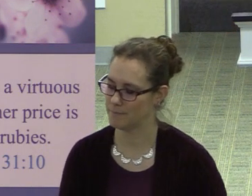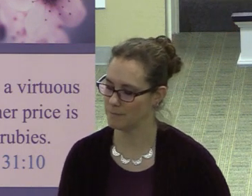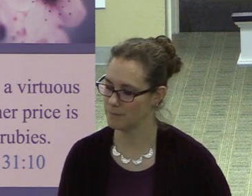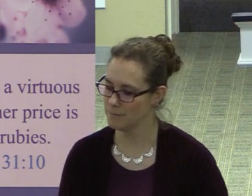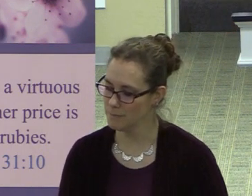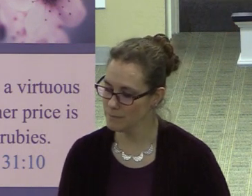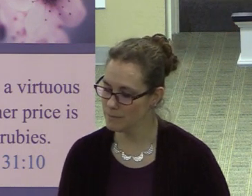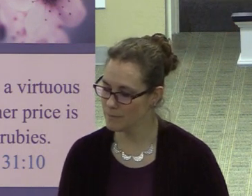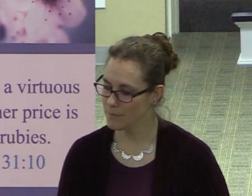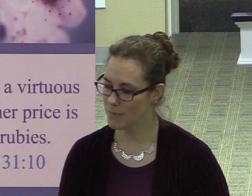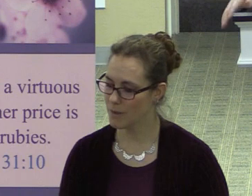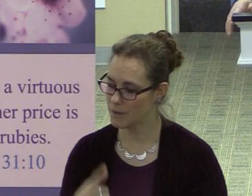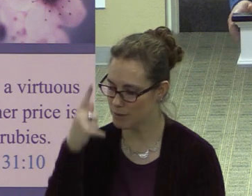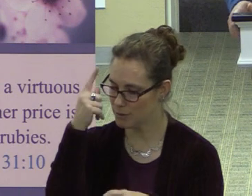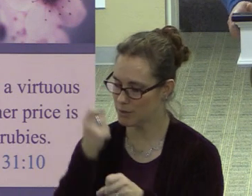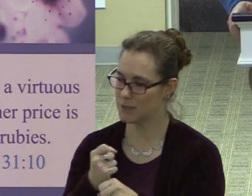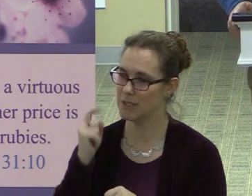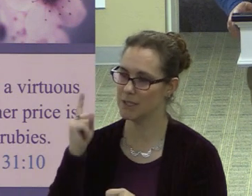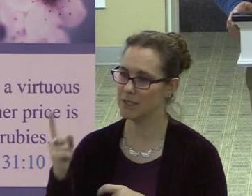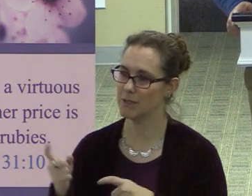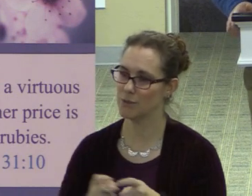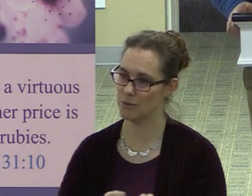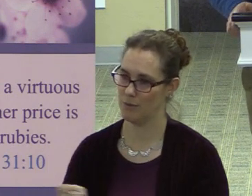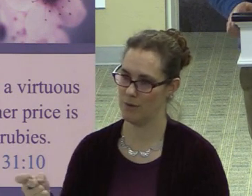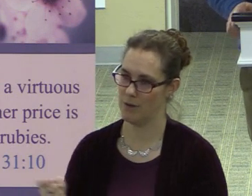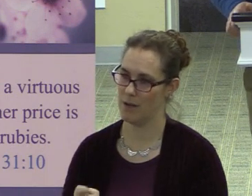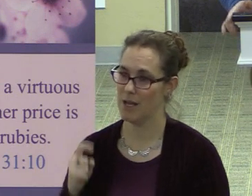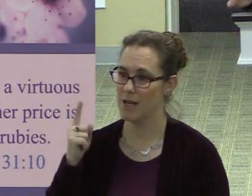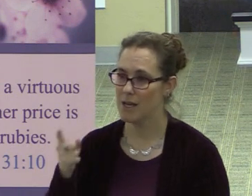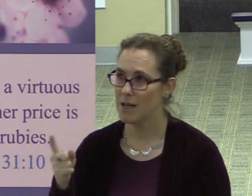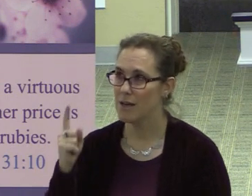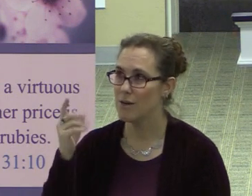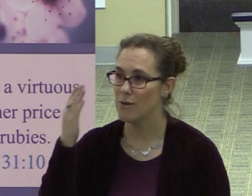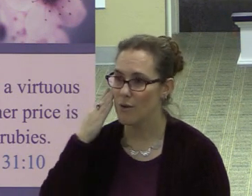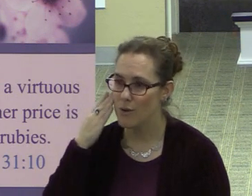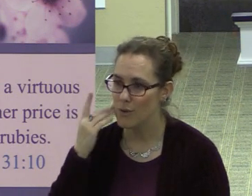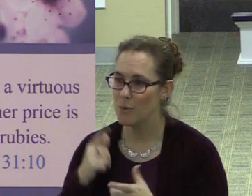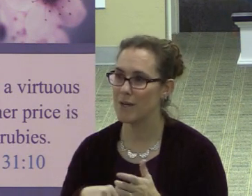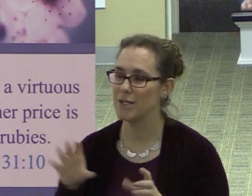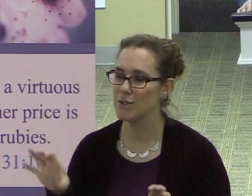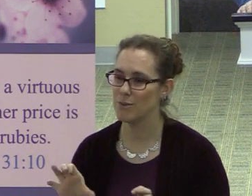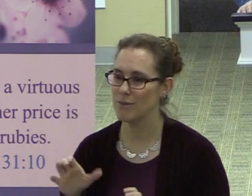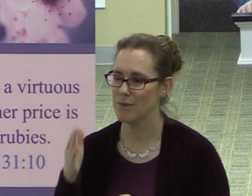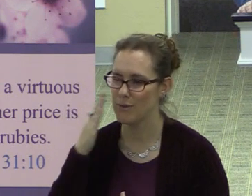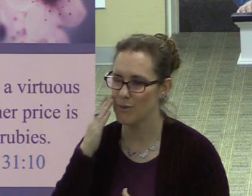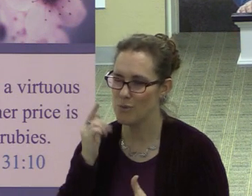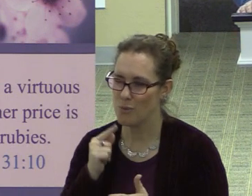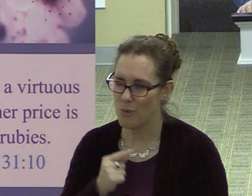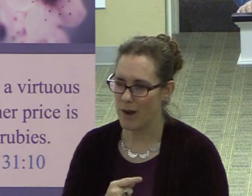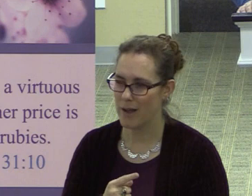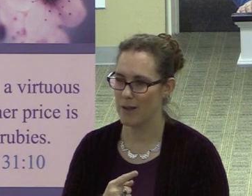You have to trust He's in control. You have to trust He knows what He's doing. He knows right where you're at.